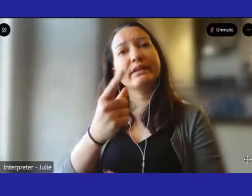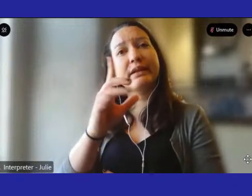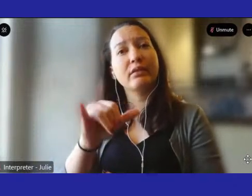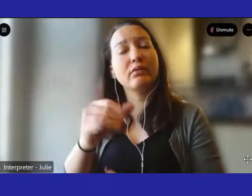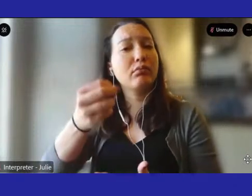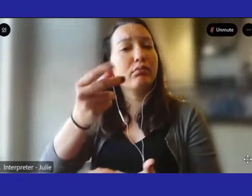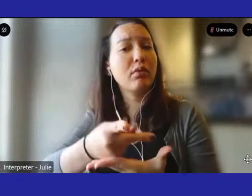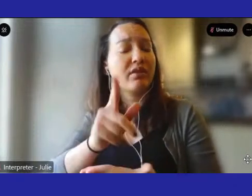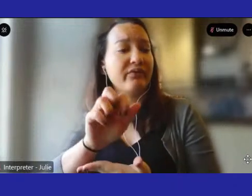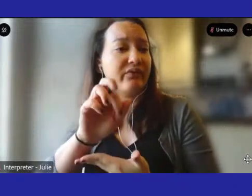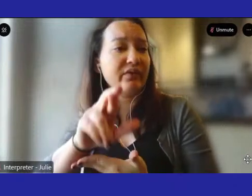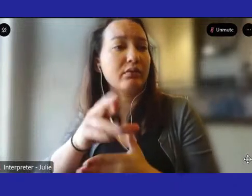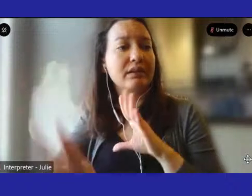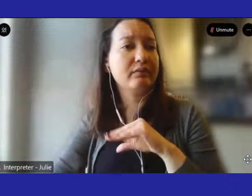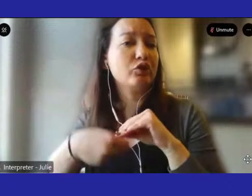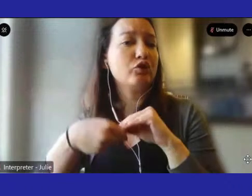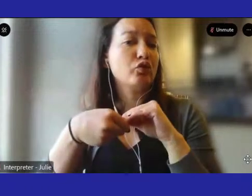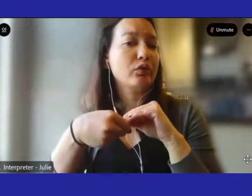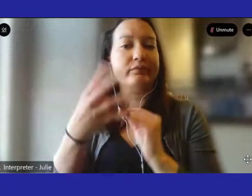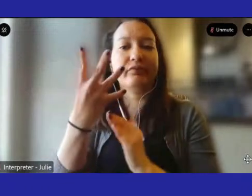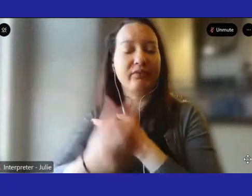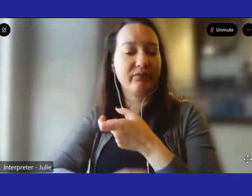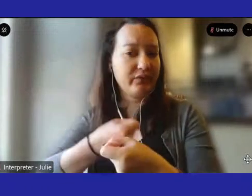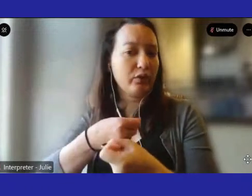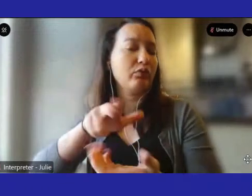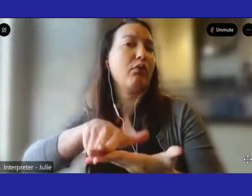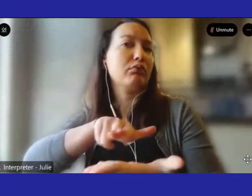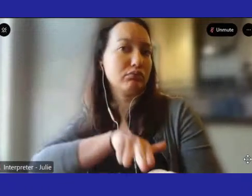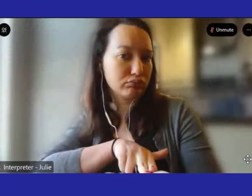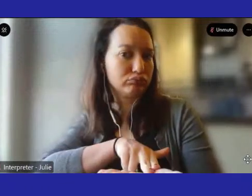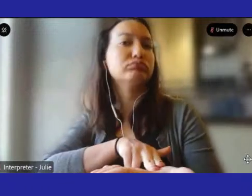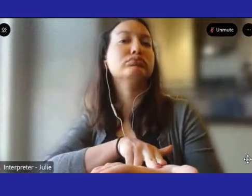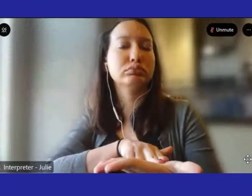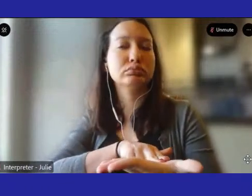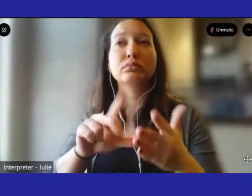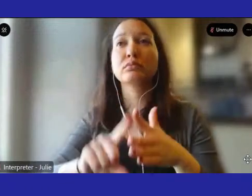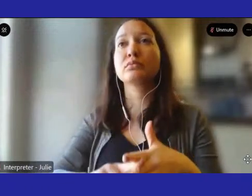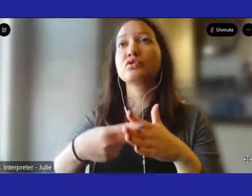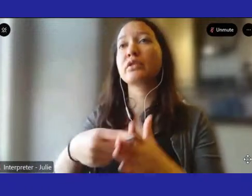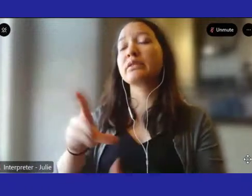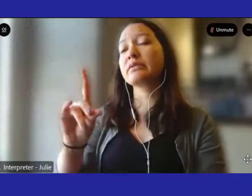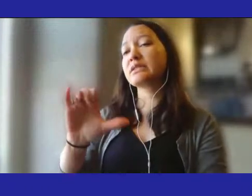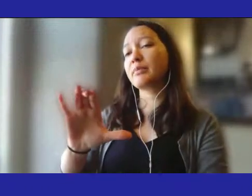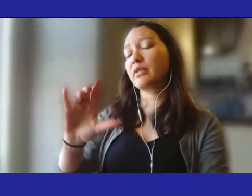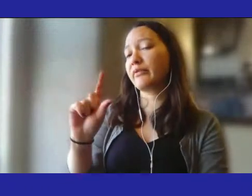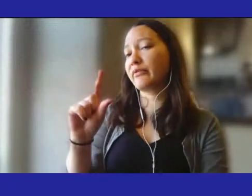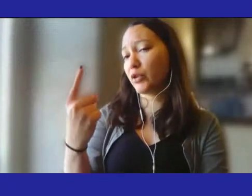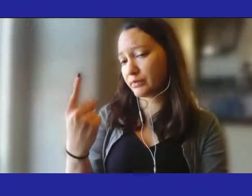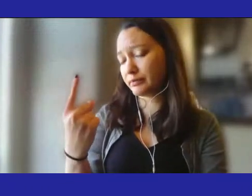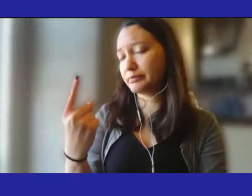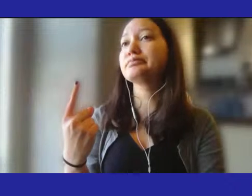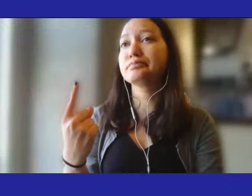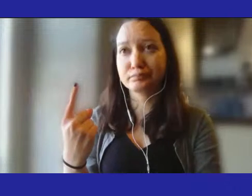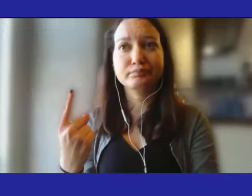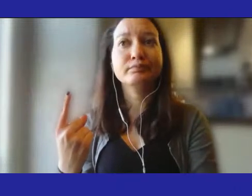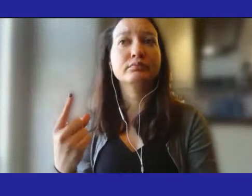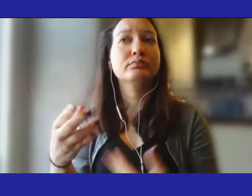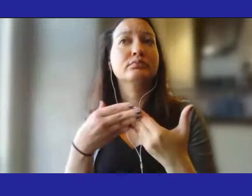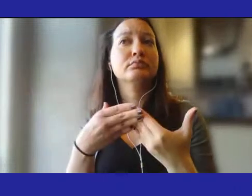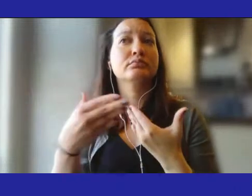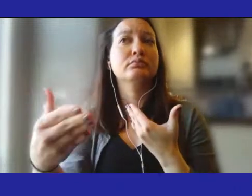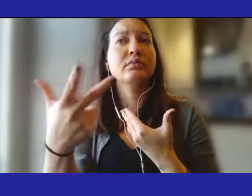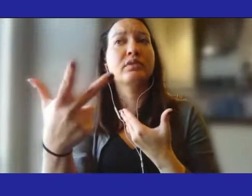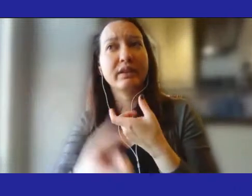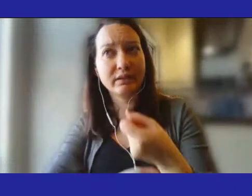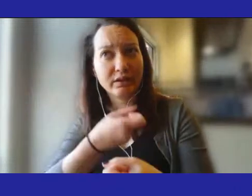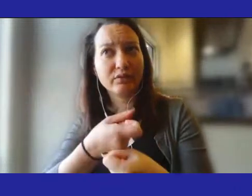an additional sort of 5-year contractual period, which would begin on December 1st, for the next 3 years